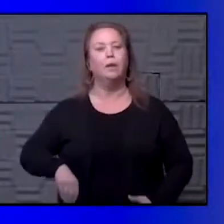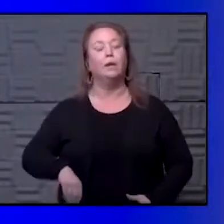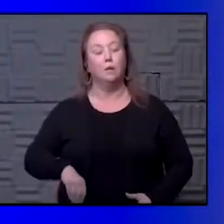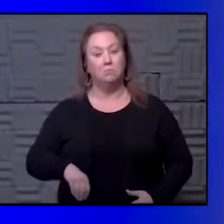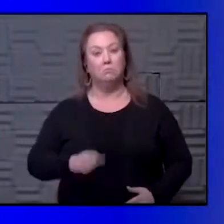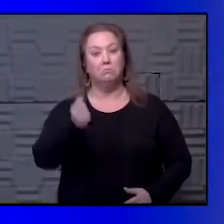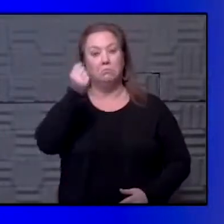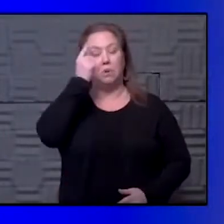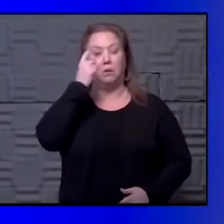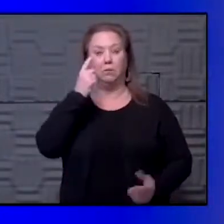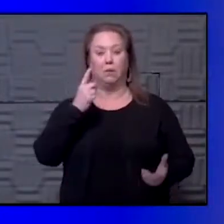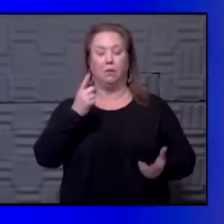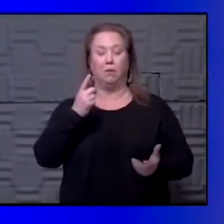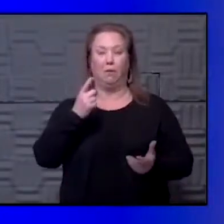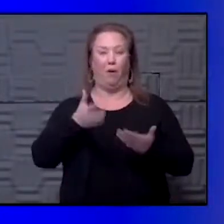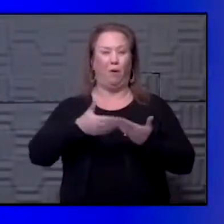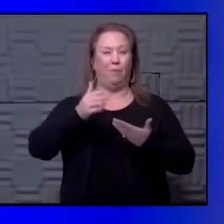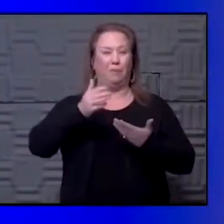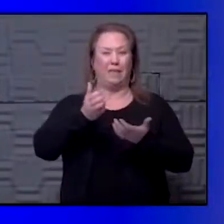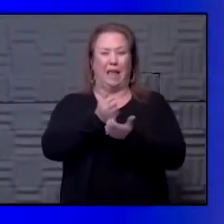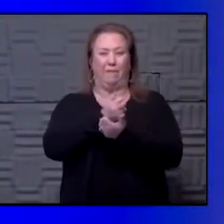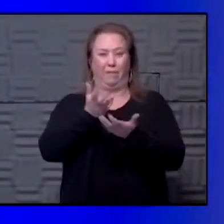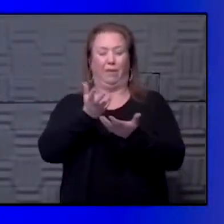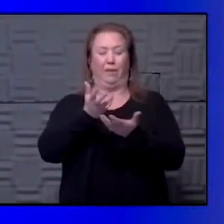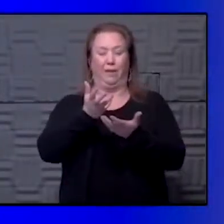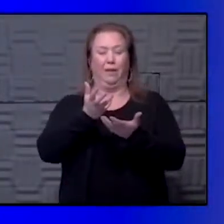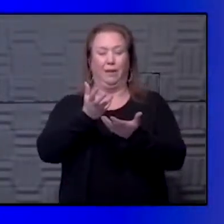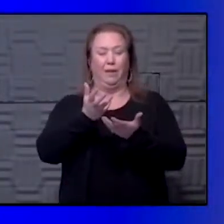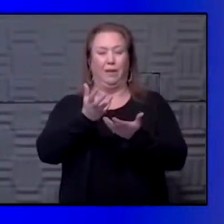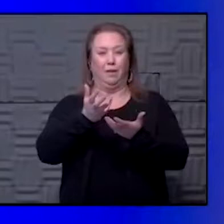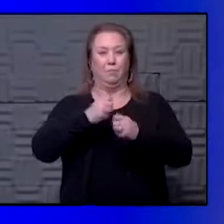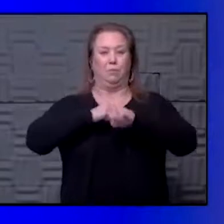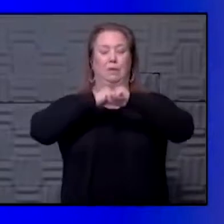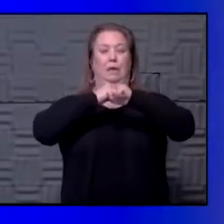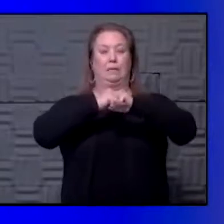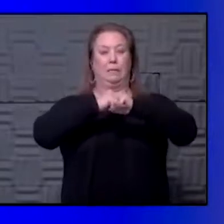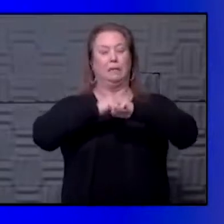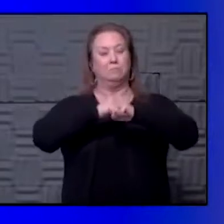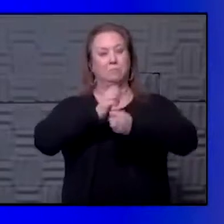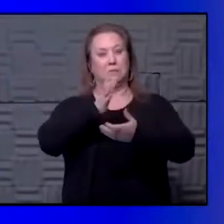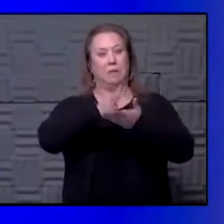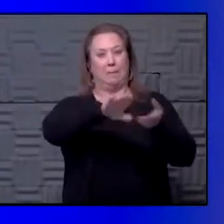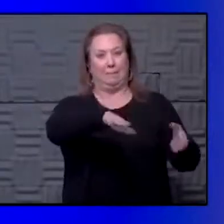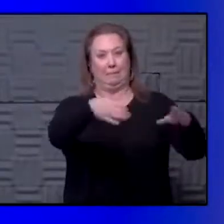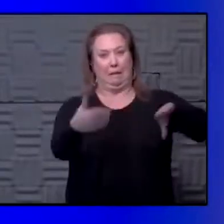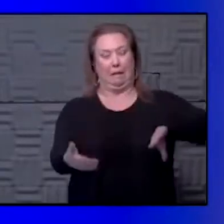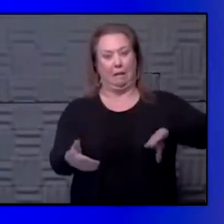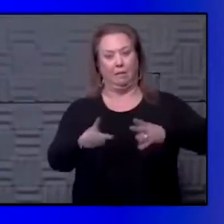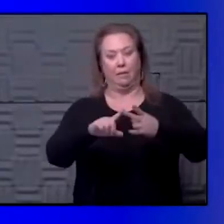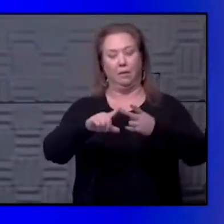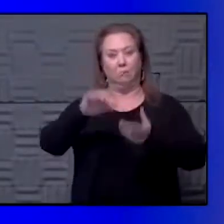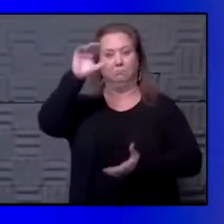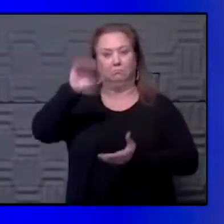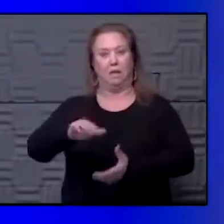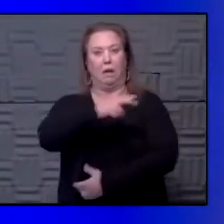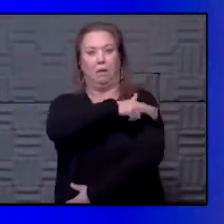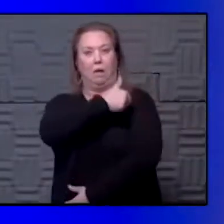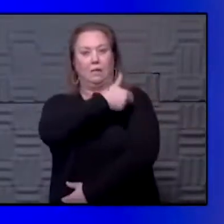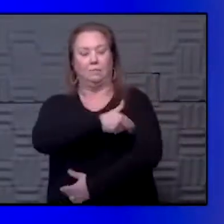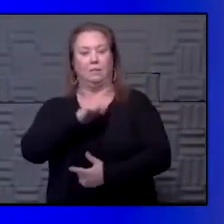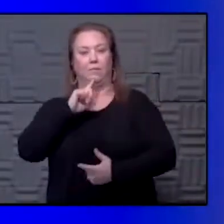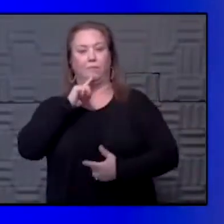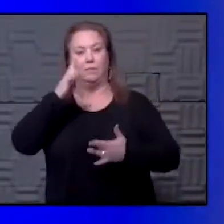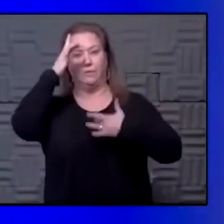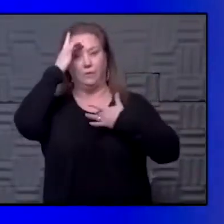it does do is virtually eliminate death and significantly and almost eliminate hospitalizations from those severe